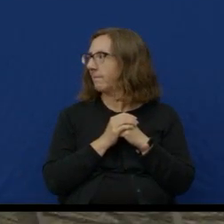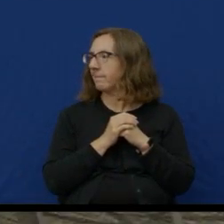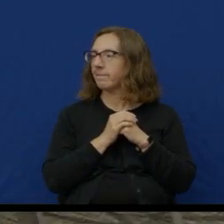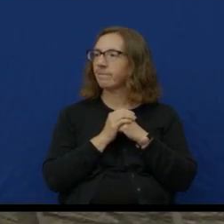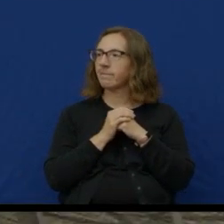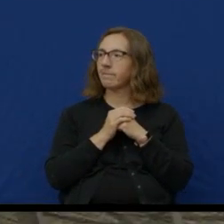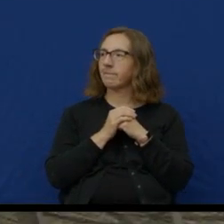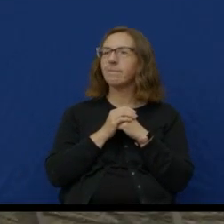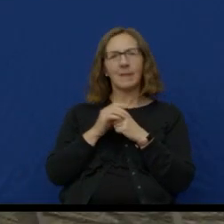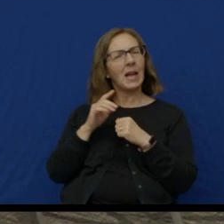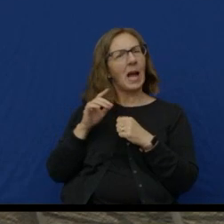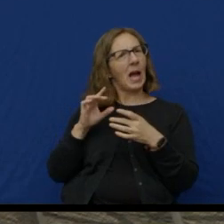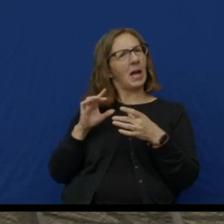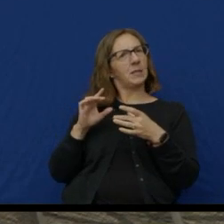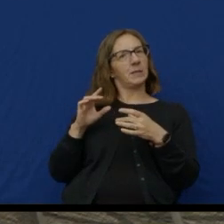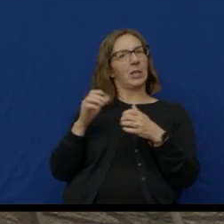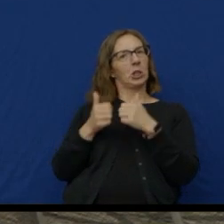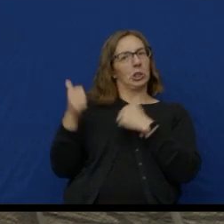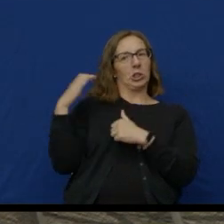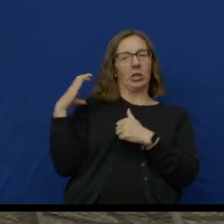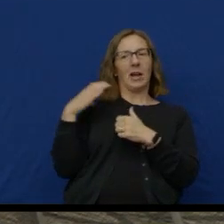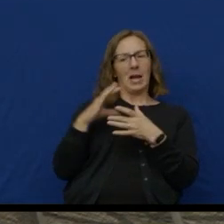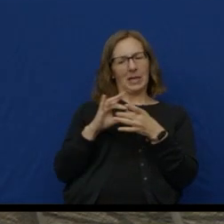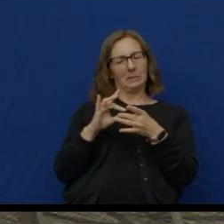I appreciate that comment. That is